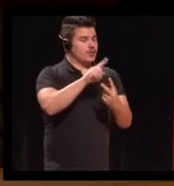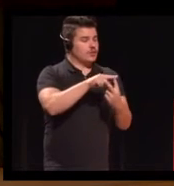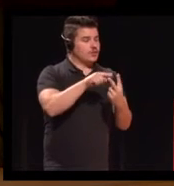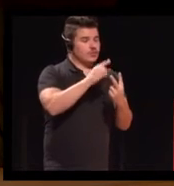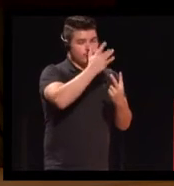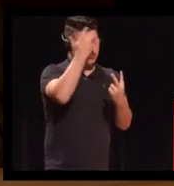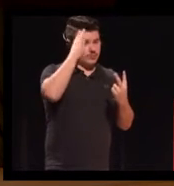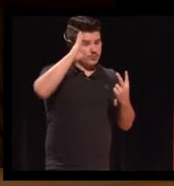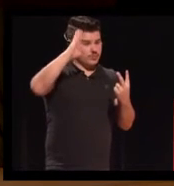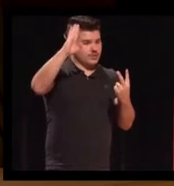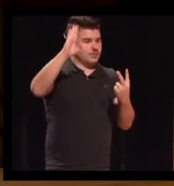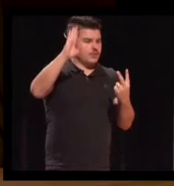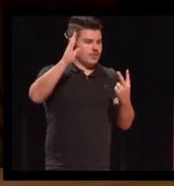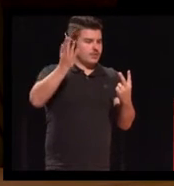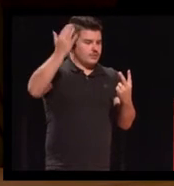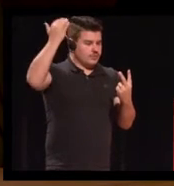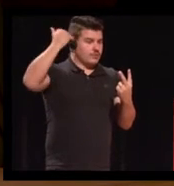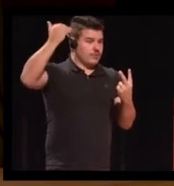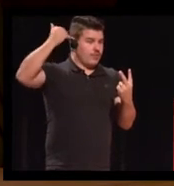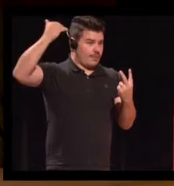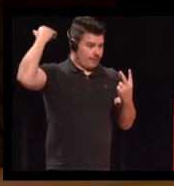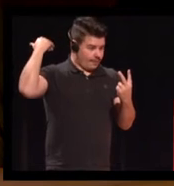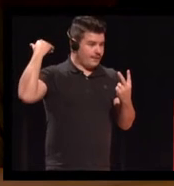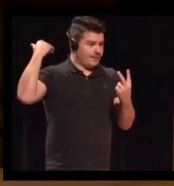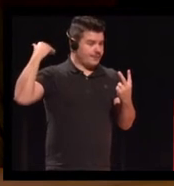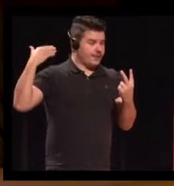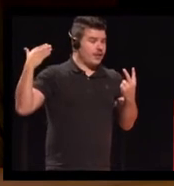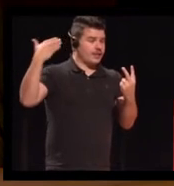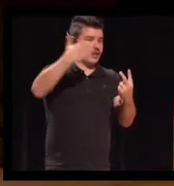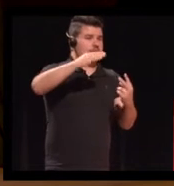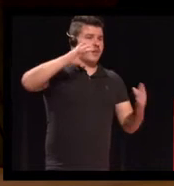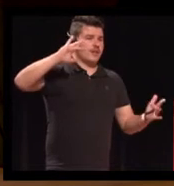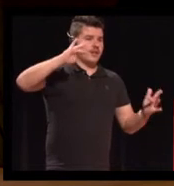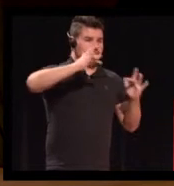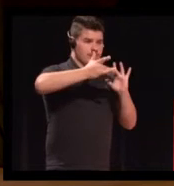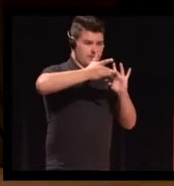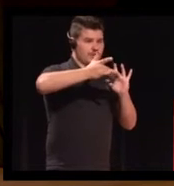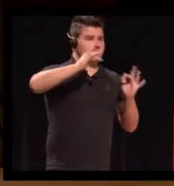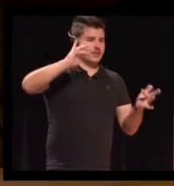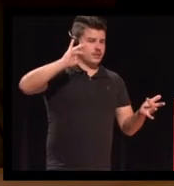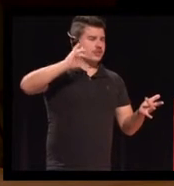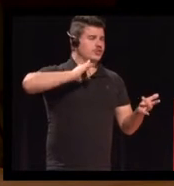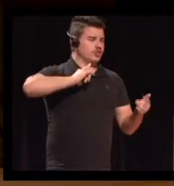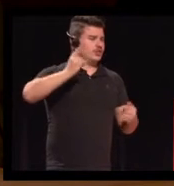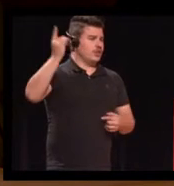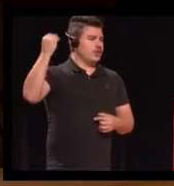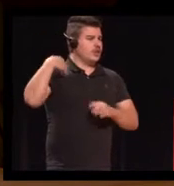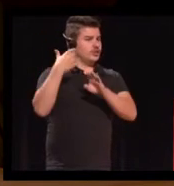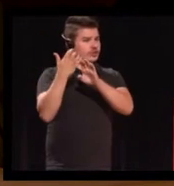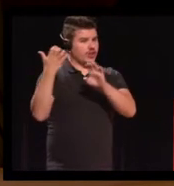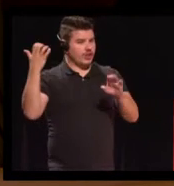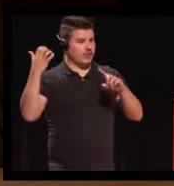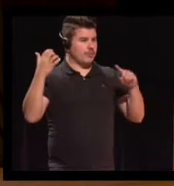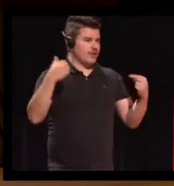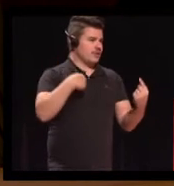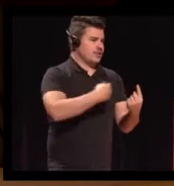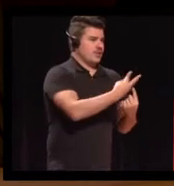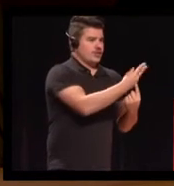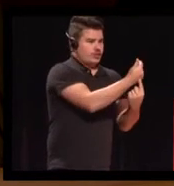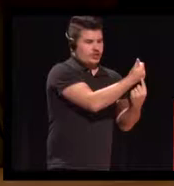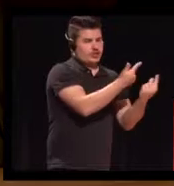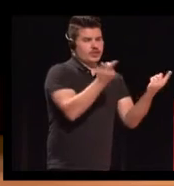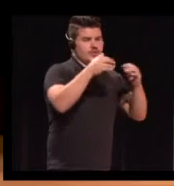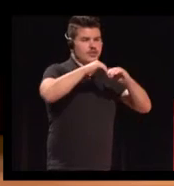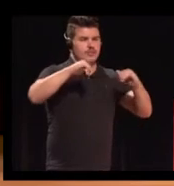because I think until the Renaissance, the artists and the engineers were never far apart, and they were probably embodied in the same